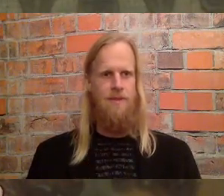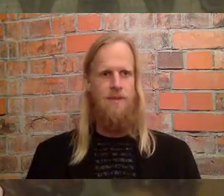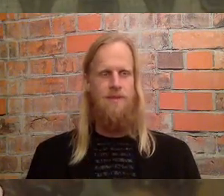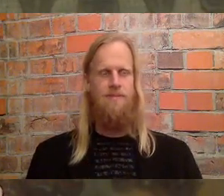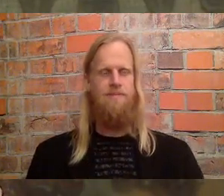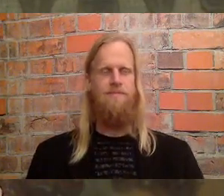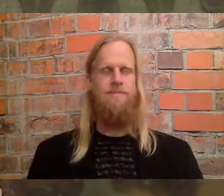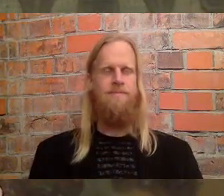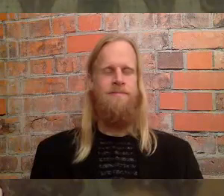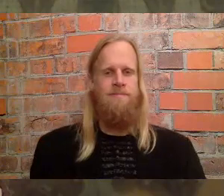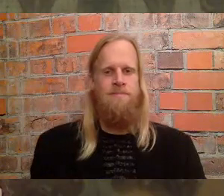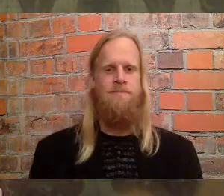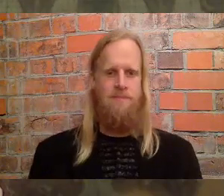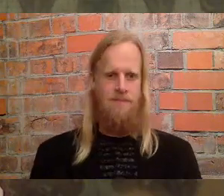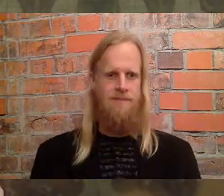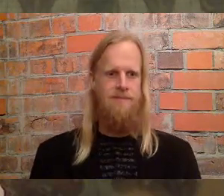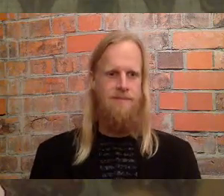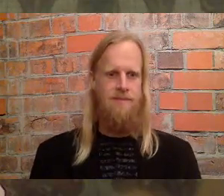How are you feeling?